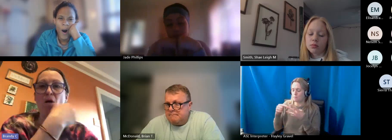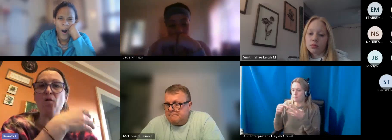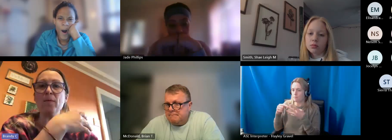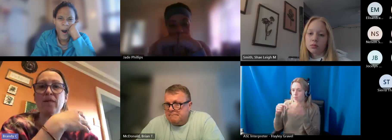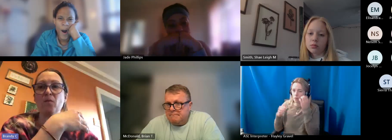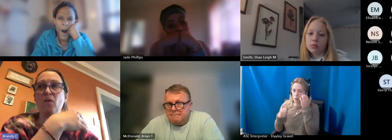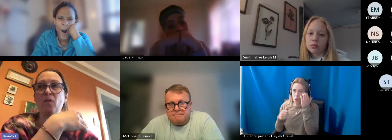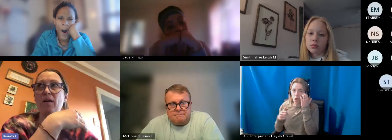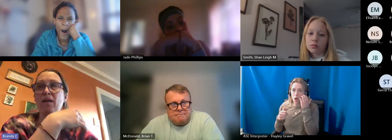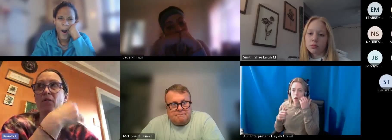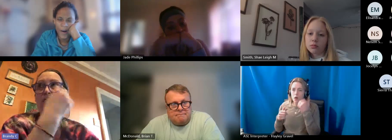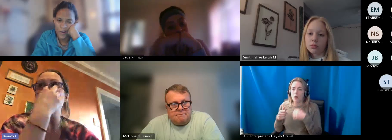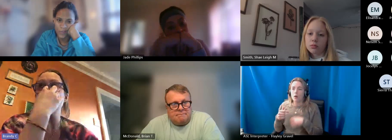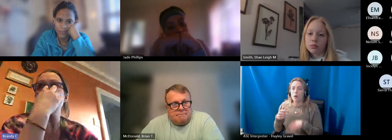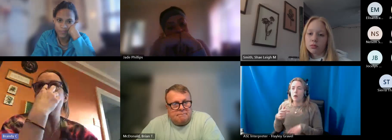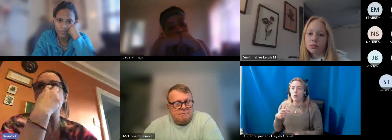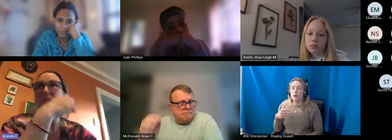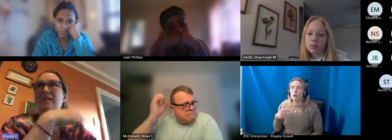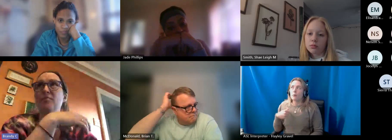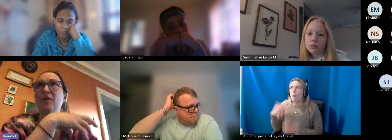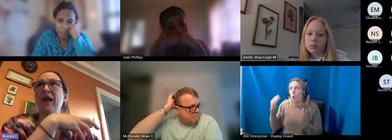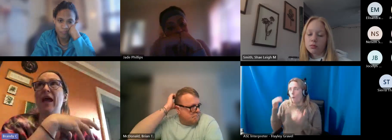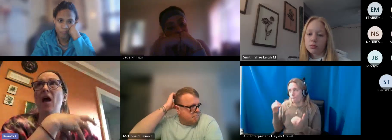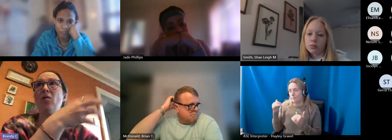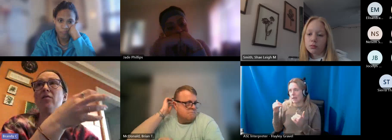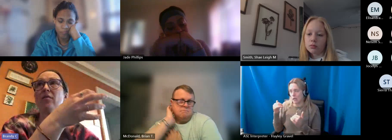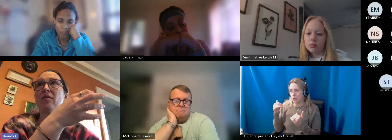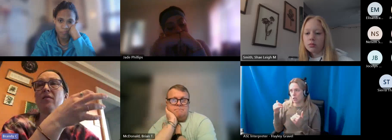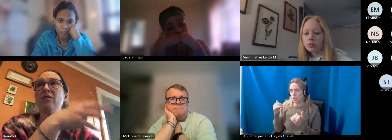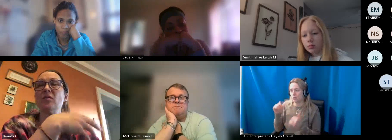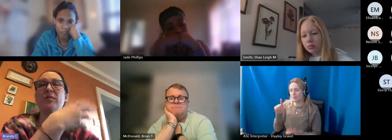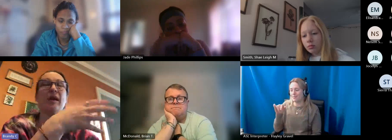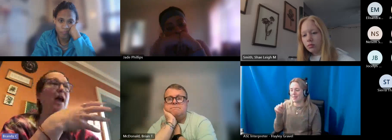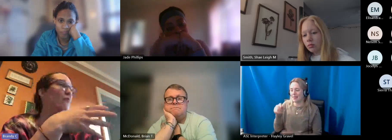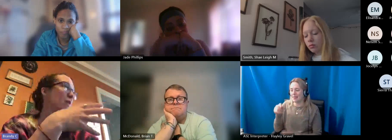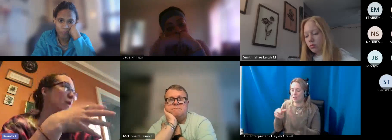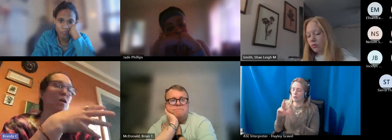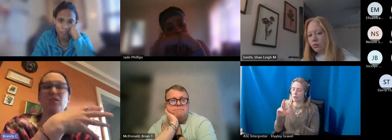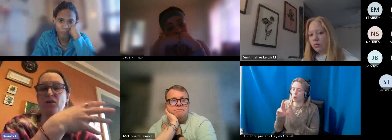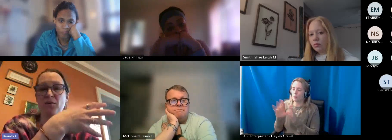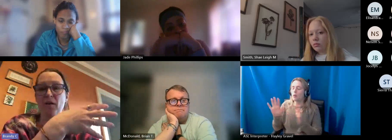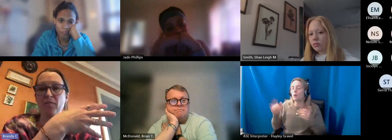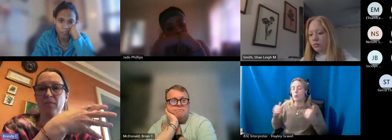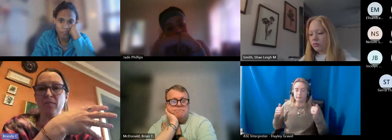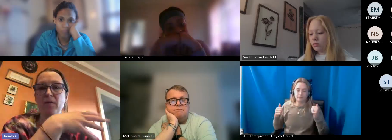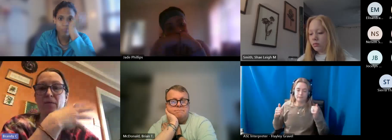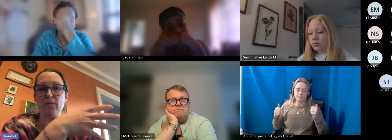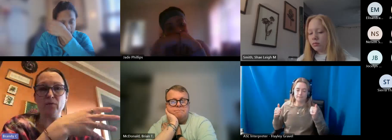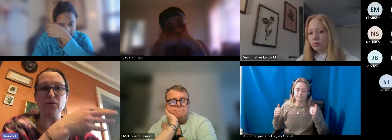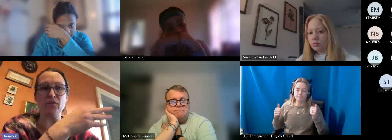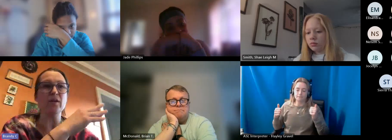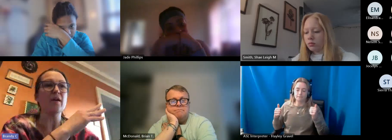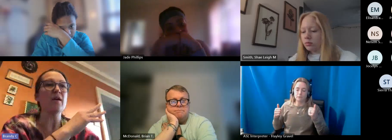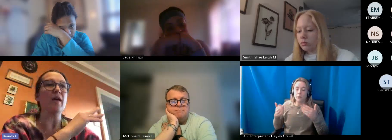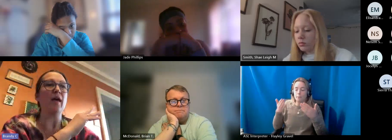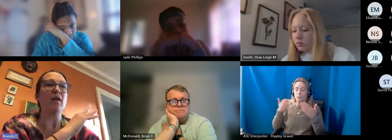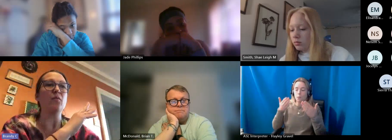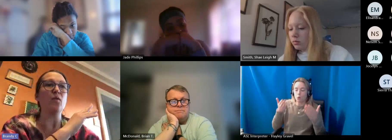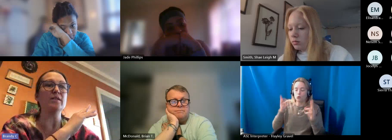that I'm hoping that what it will do is bring out. So, I mean, I have what I want to talk about in my